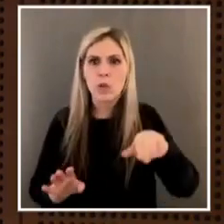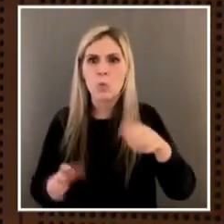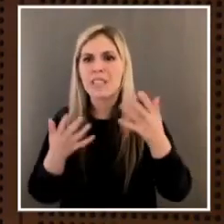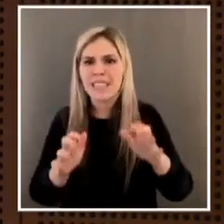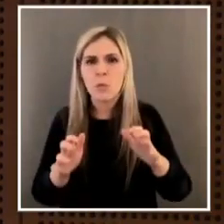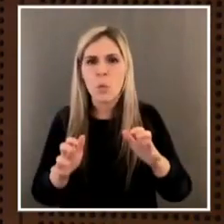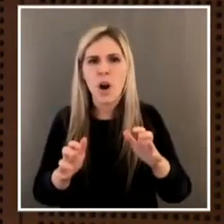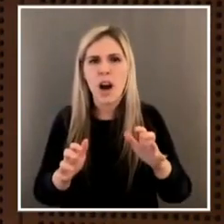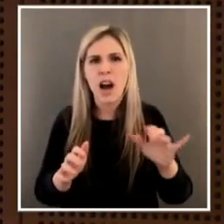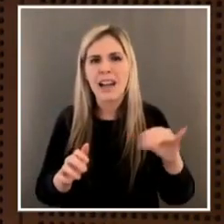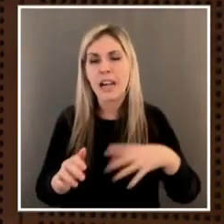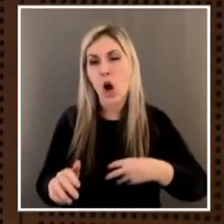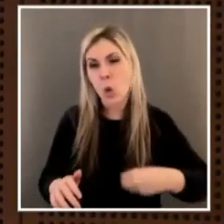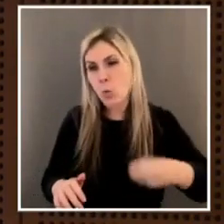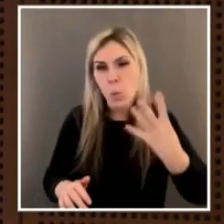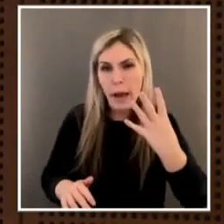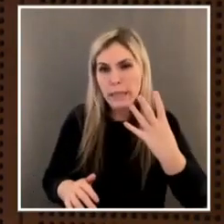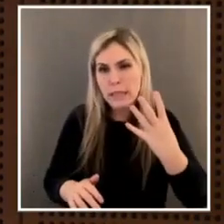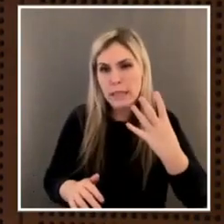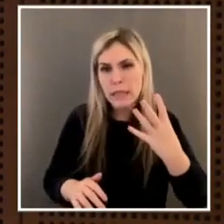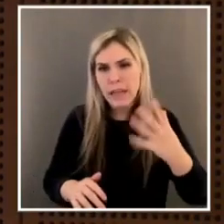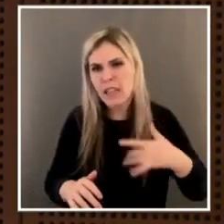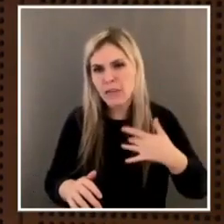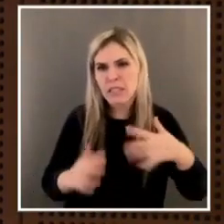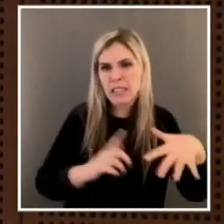white-black dynamic the center of our work.